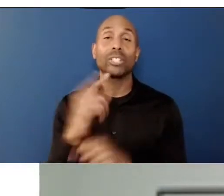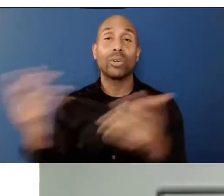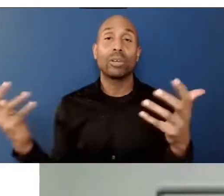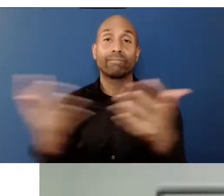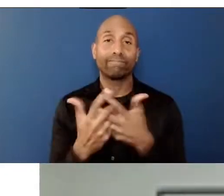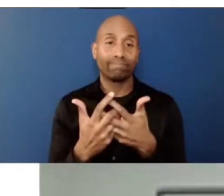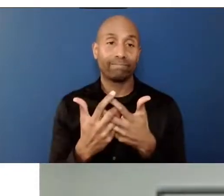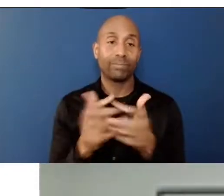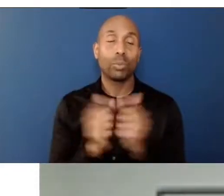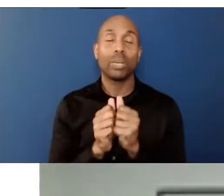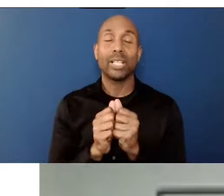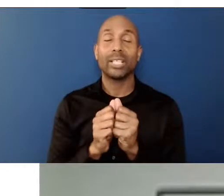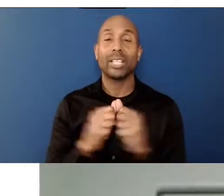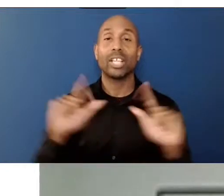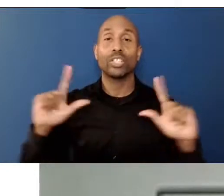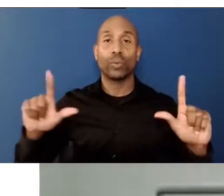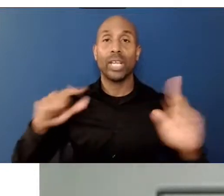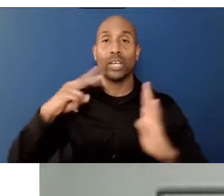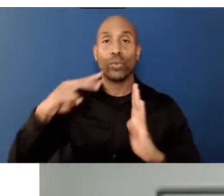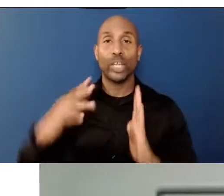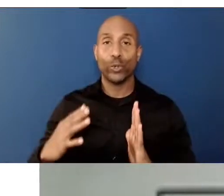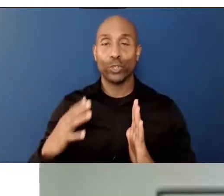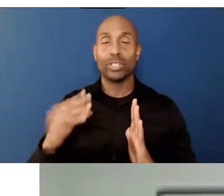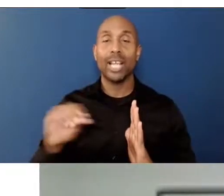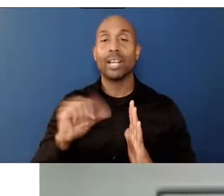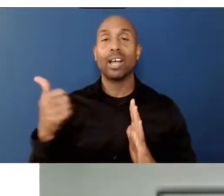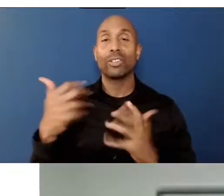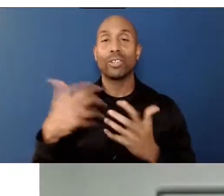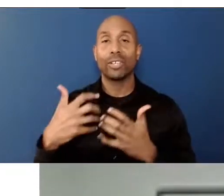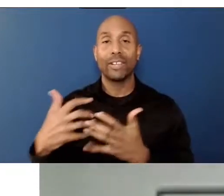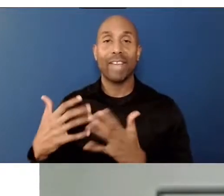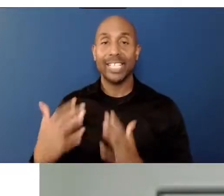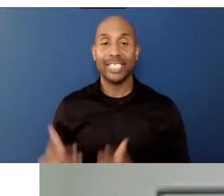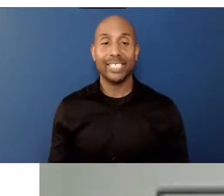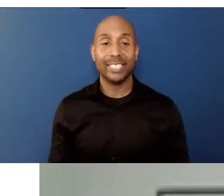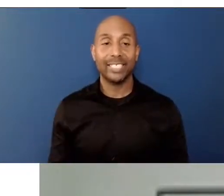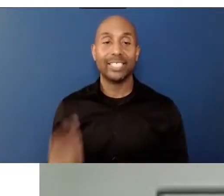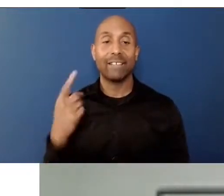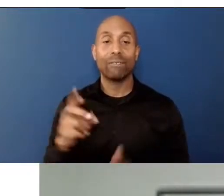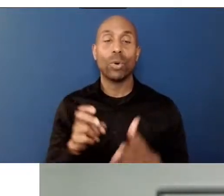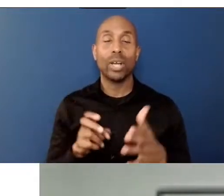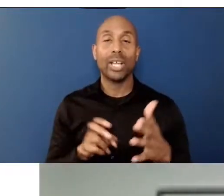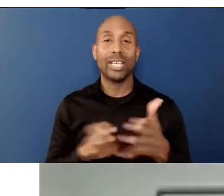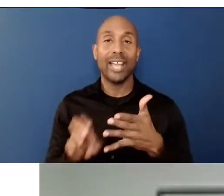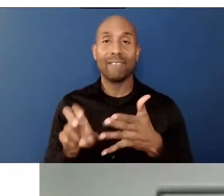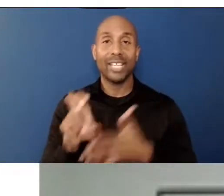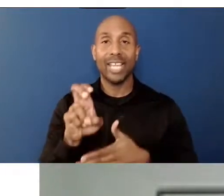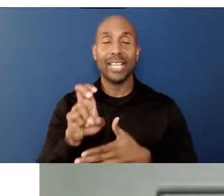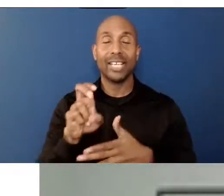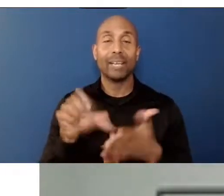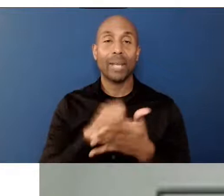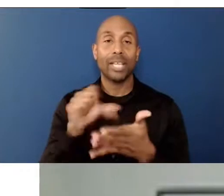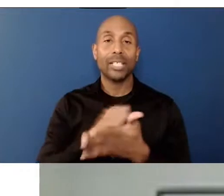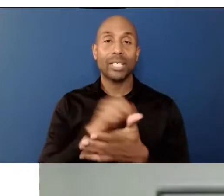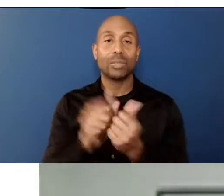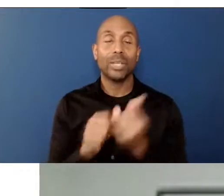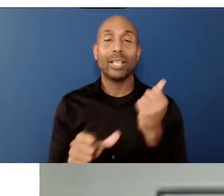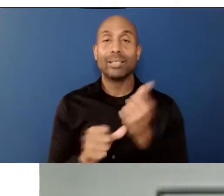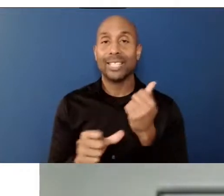readers and other devices to navigate the pages on that website with assistive technology. So we thought that